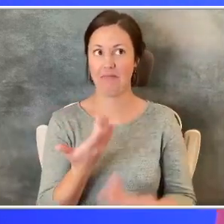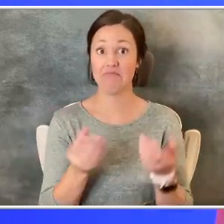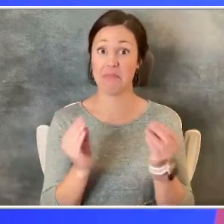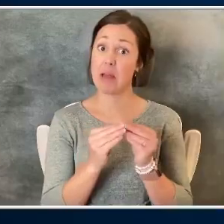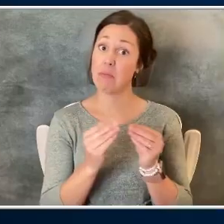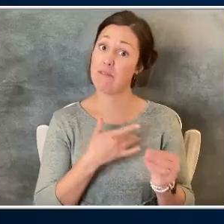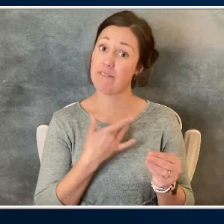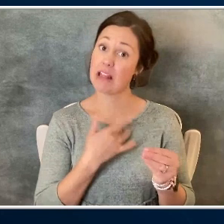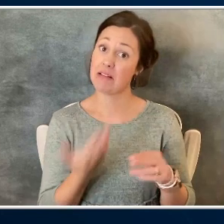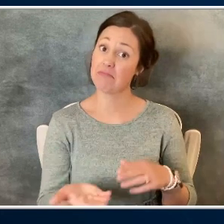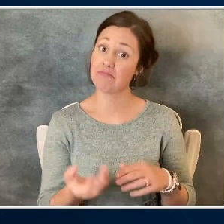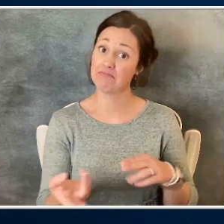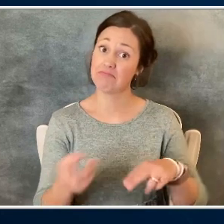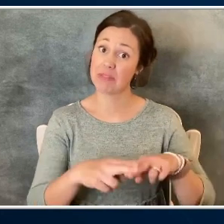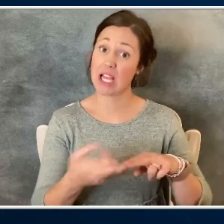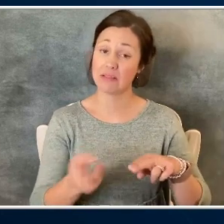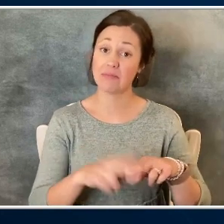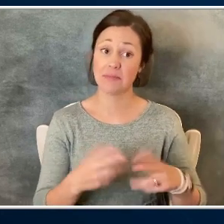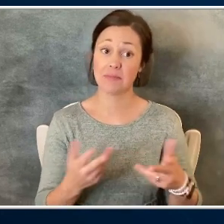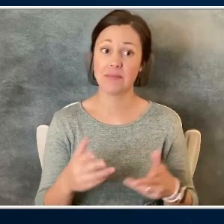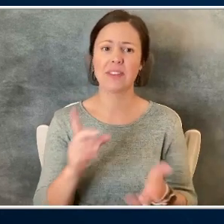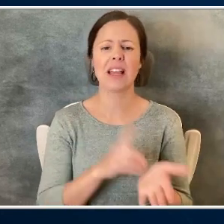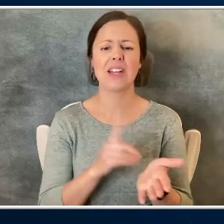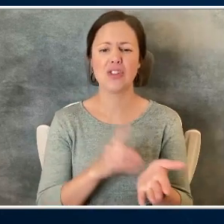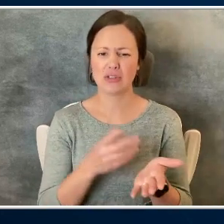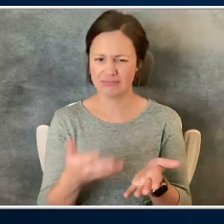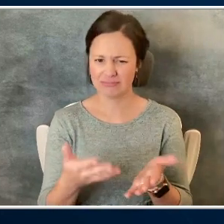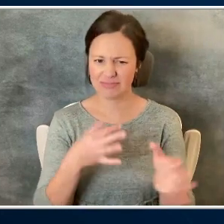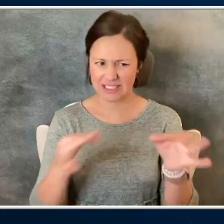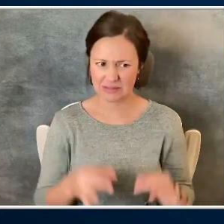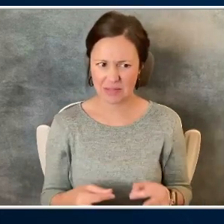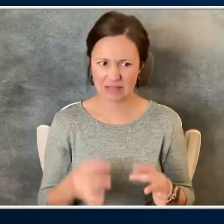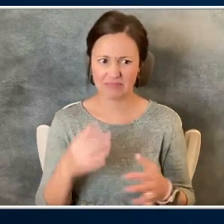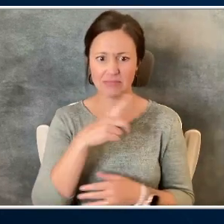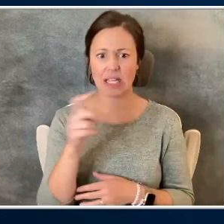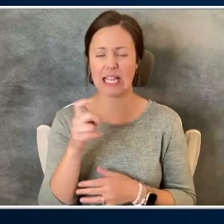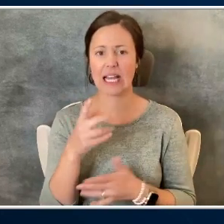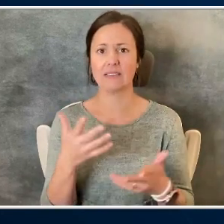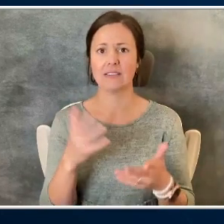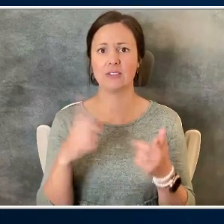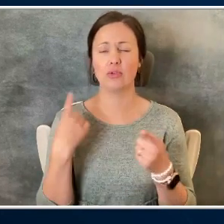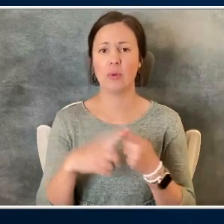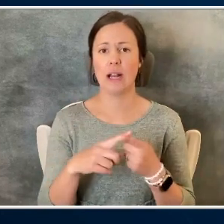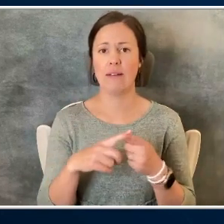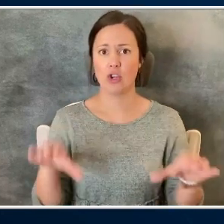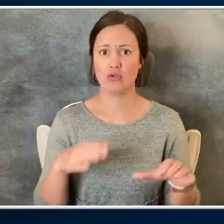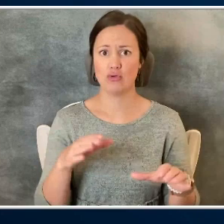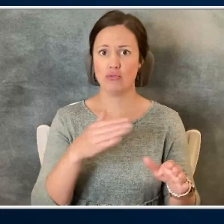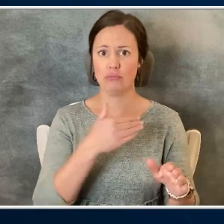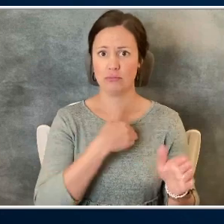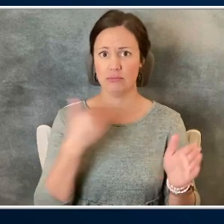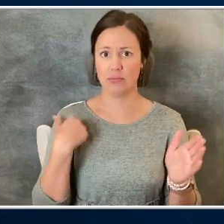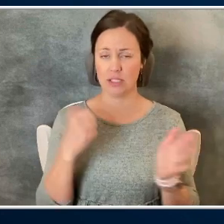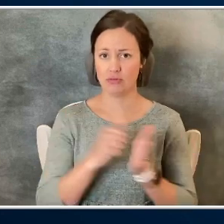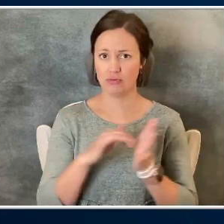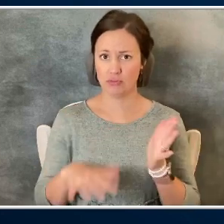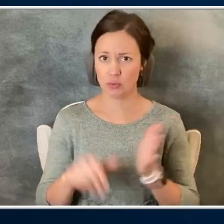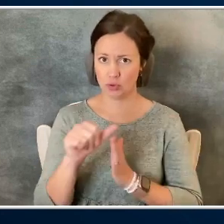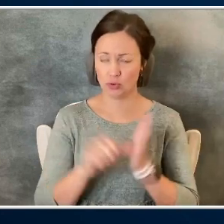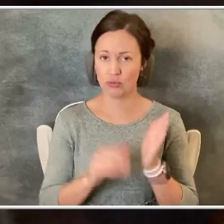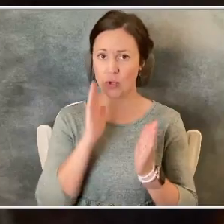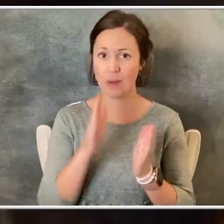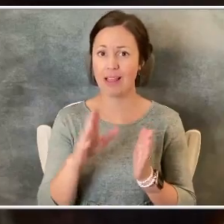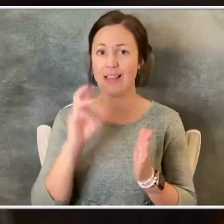knows? Dr. Holding, talk to us a little bit. That's because, as I understand it, when you do a mastectomy, you sever some nerves. Yeah, I